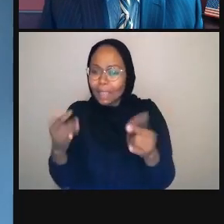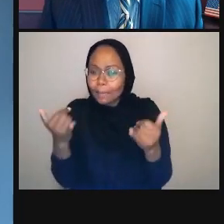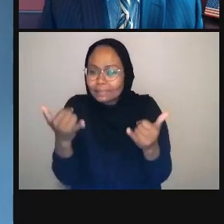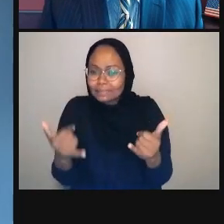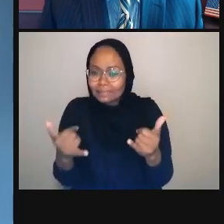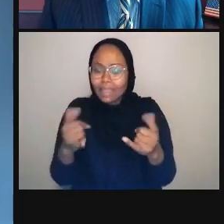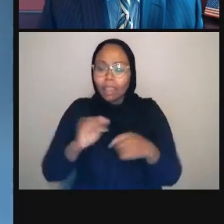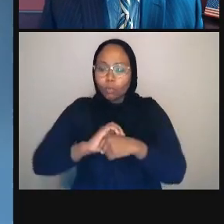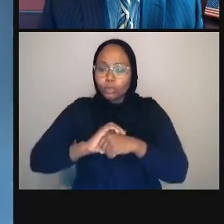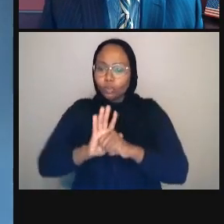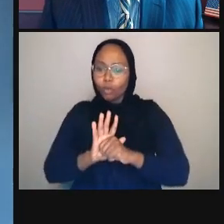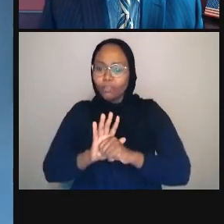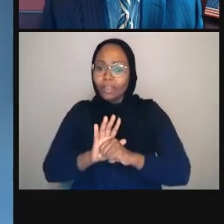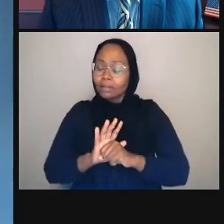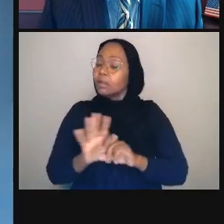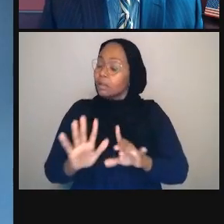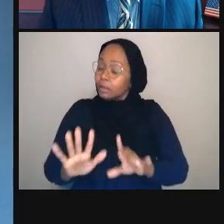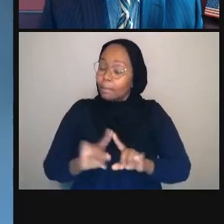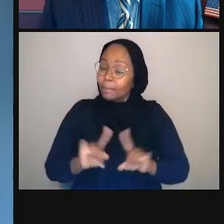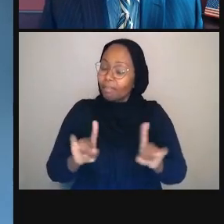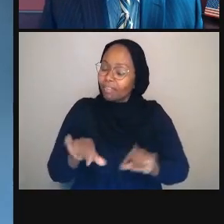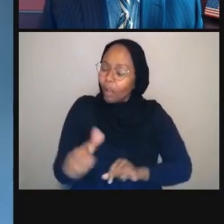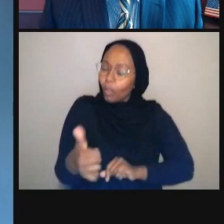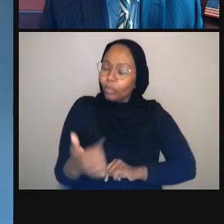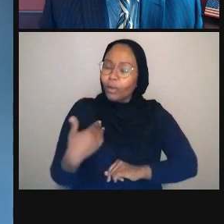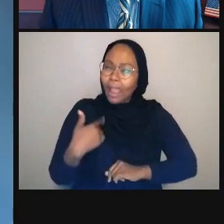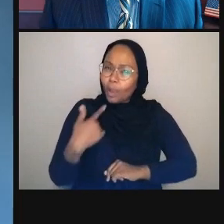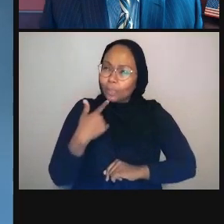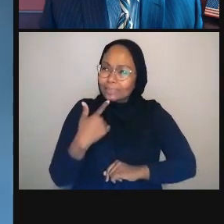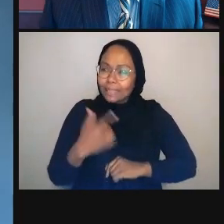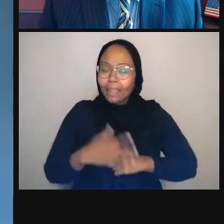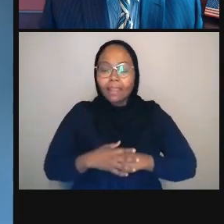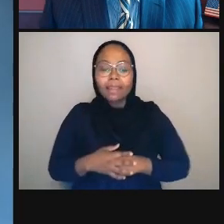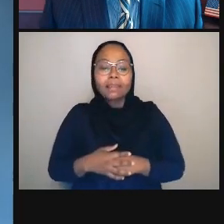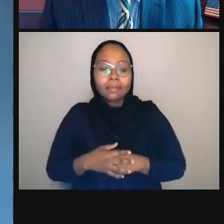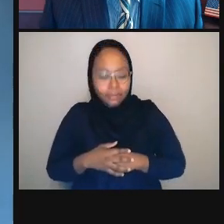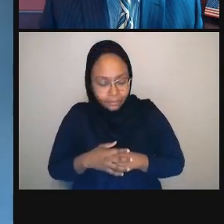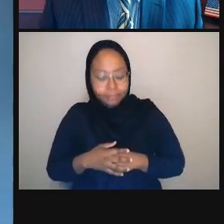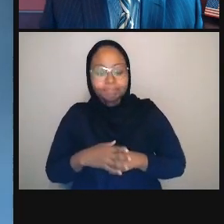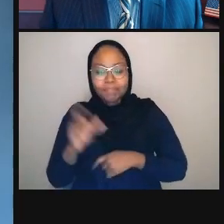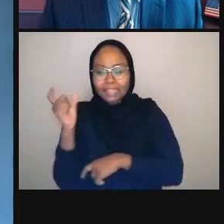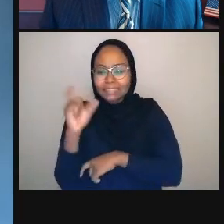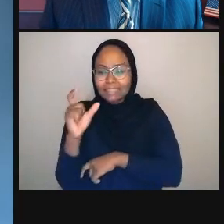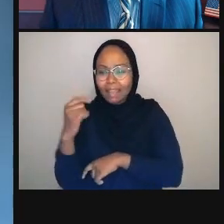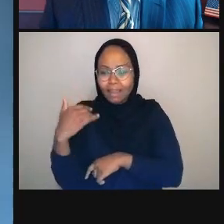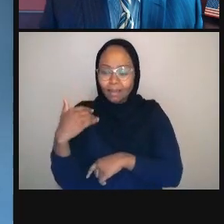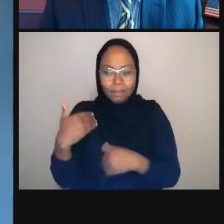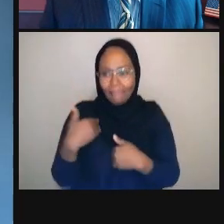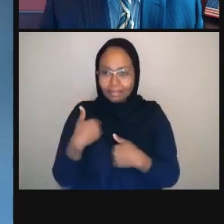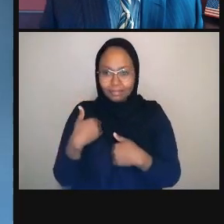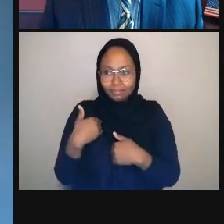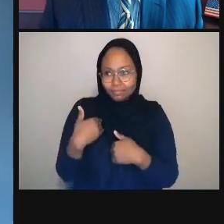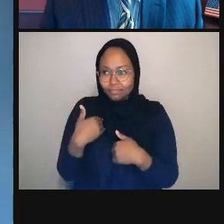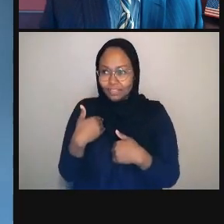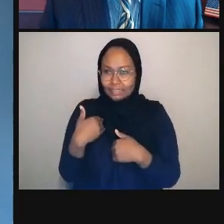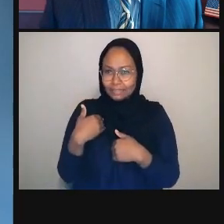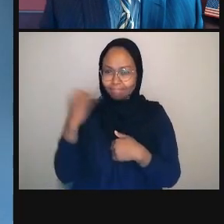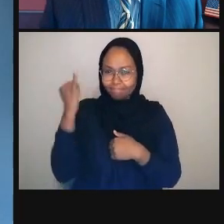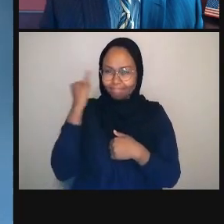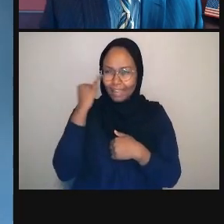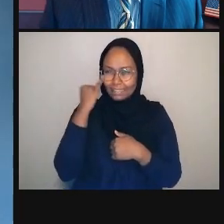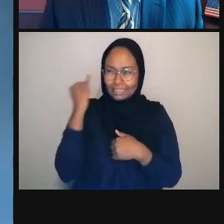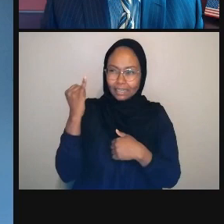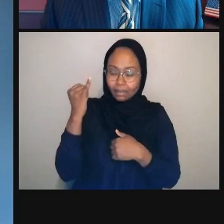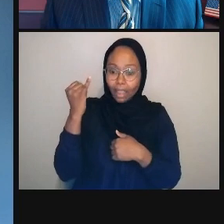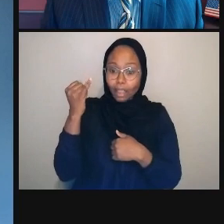COVID-19. You know, the other that I would say is, you know, this Islam has this idea, as you're well aware, of the idea